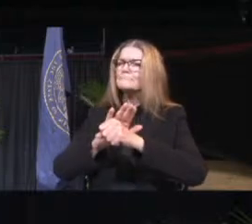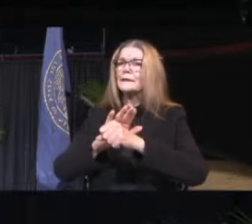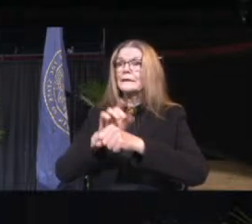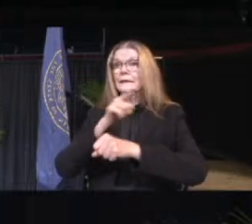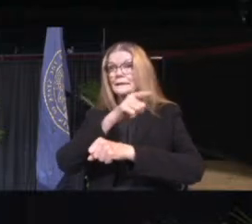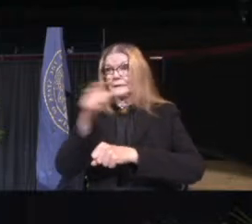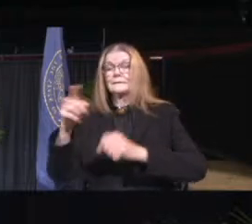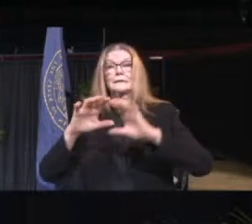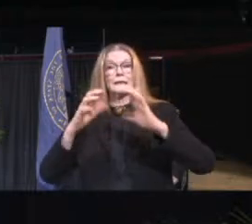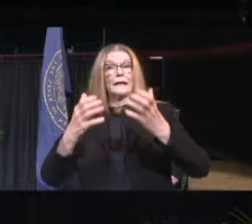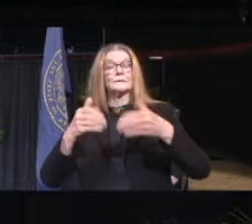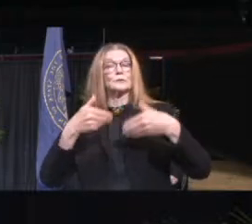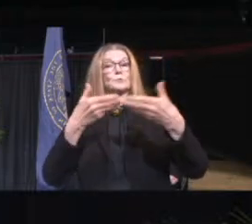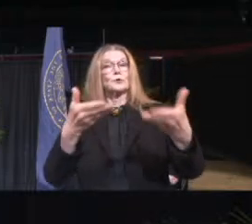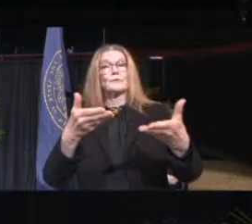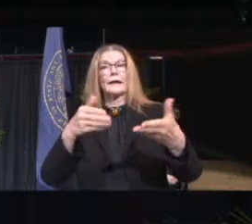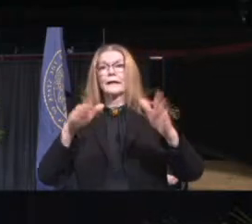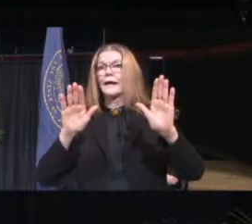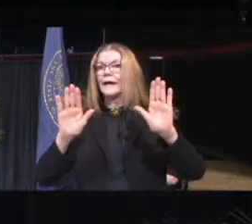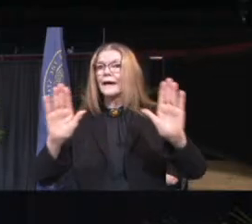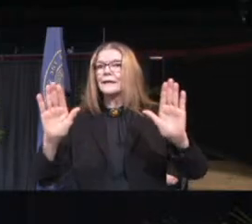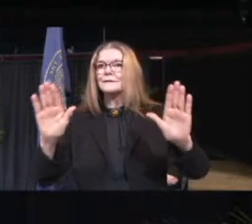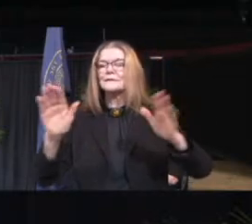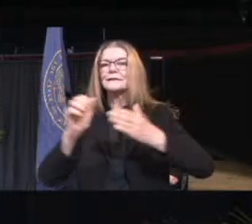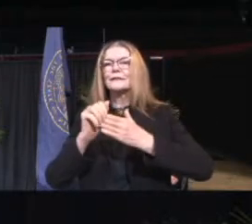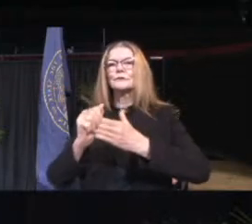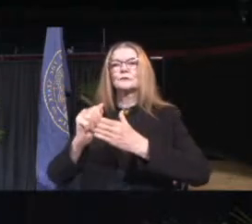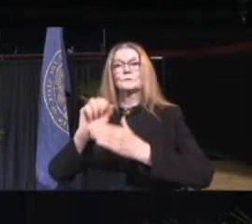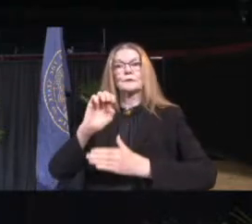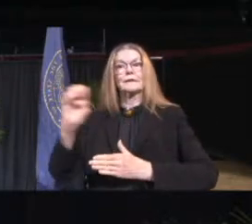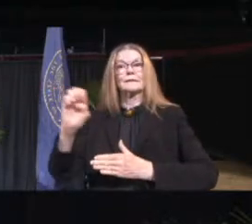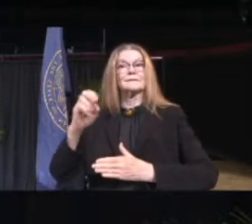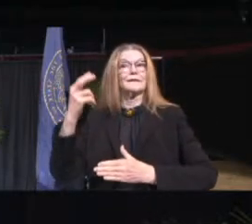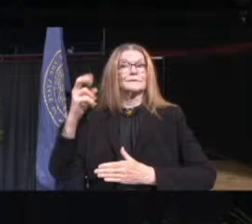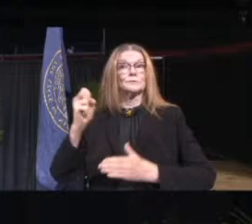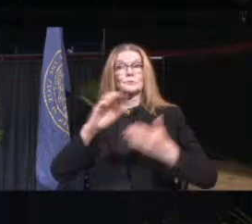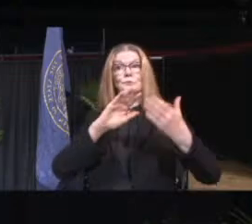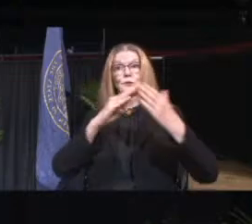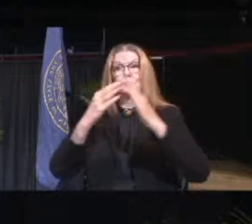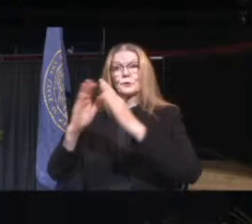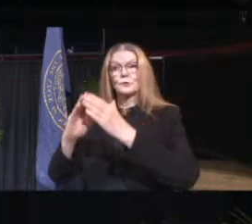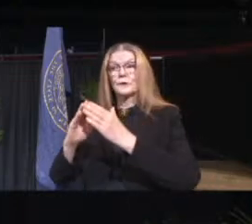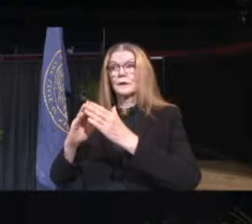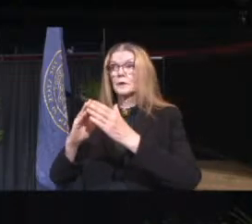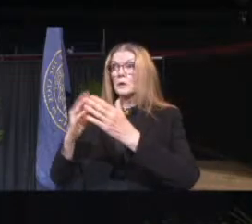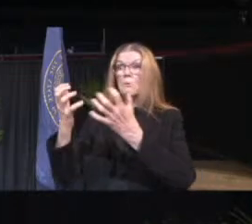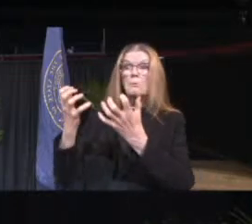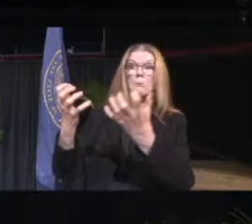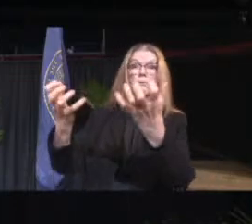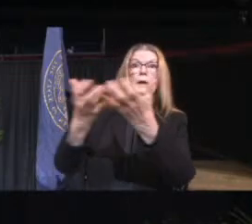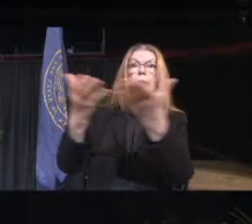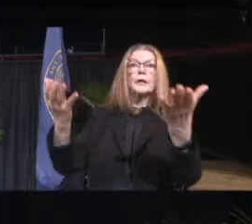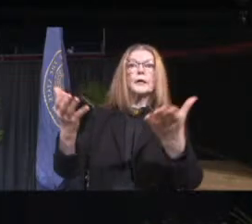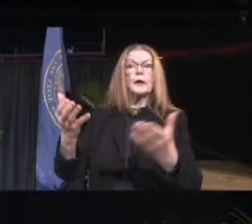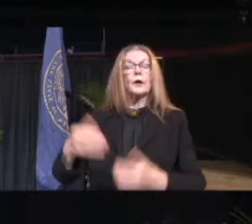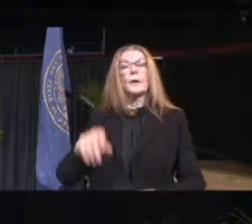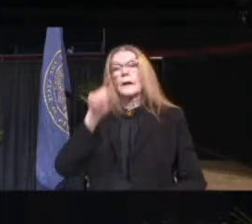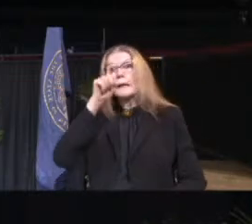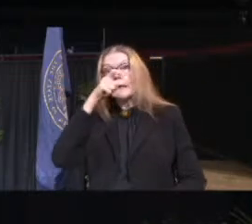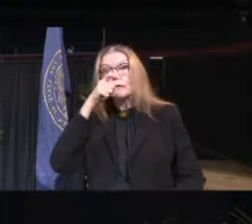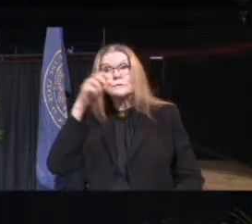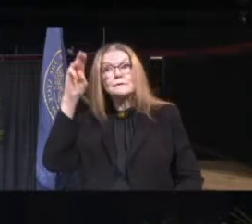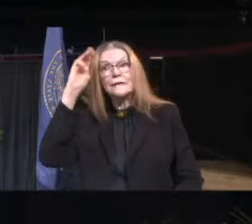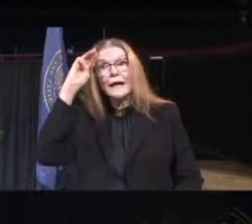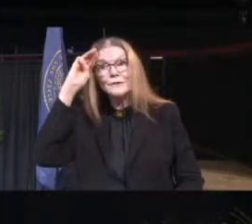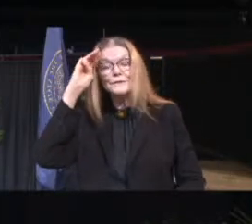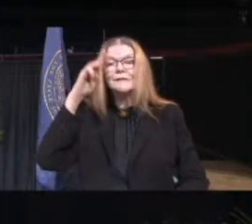provided excellent leadership to the Lincoln East High School community. Sitting before you are individuals who are Eagle Scouts, have earned